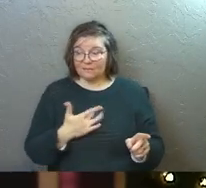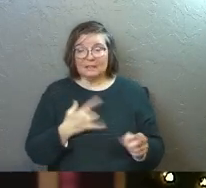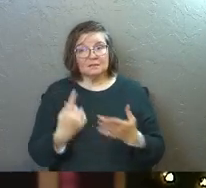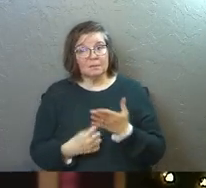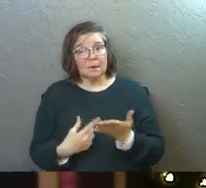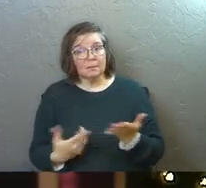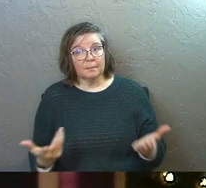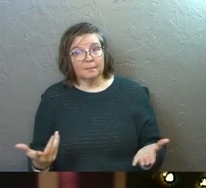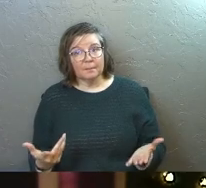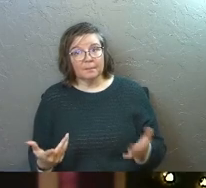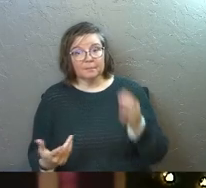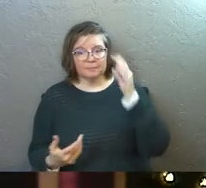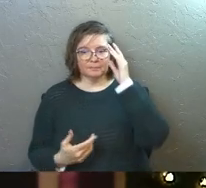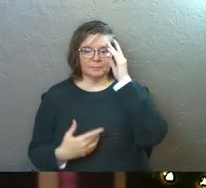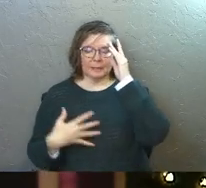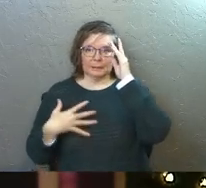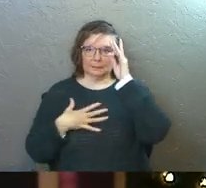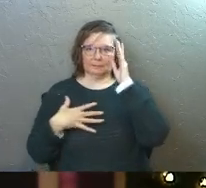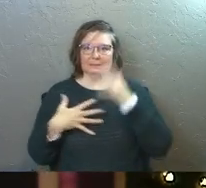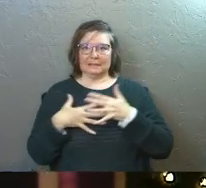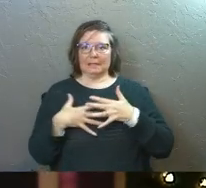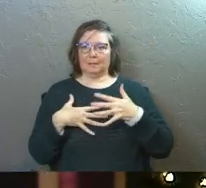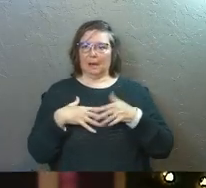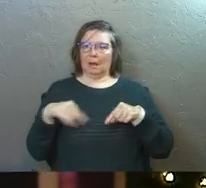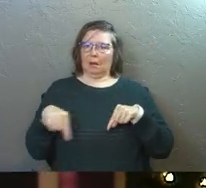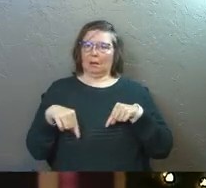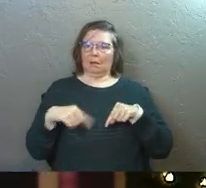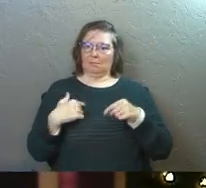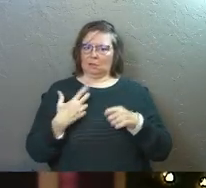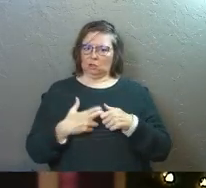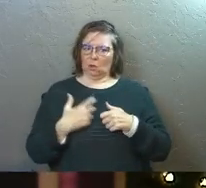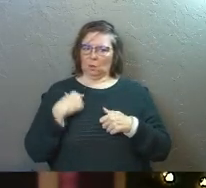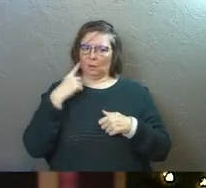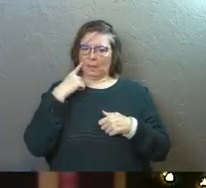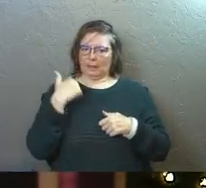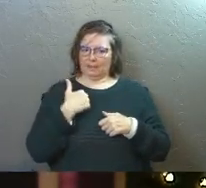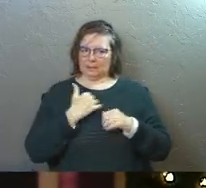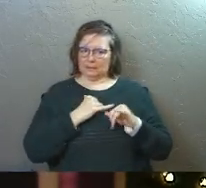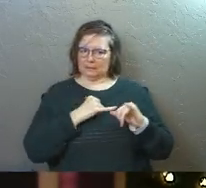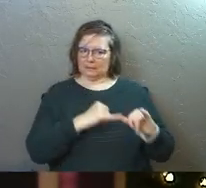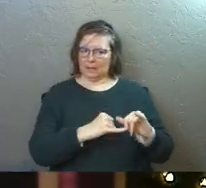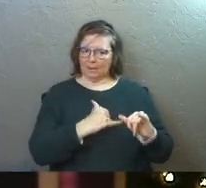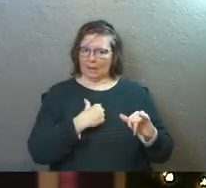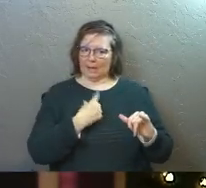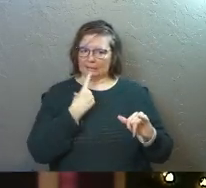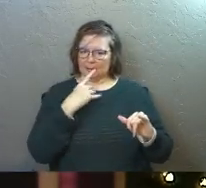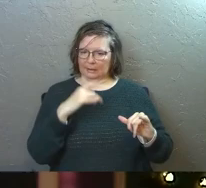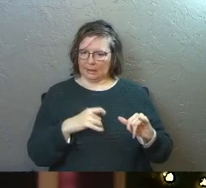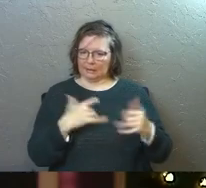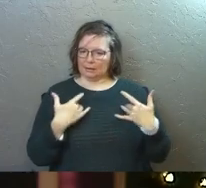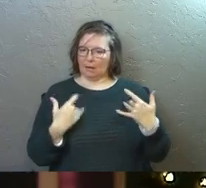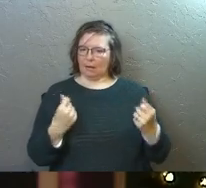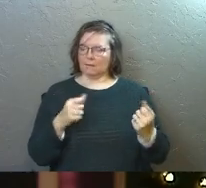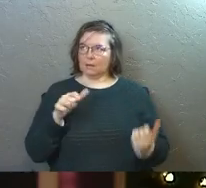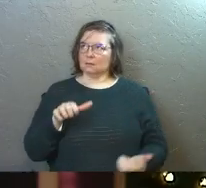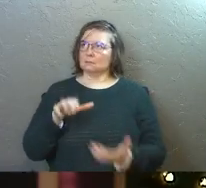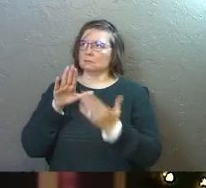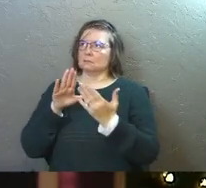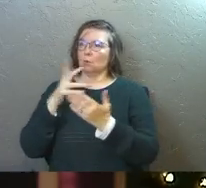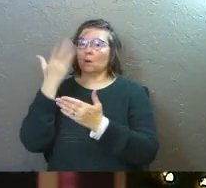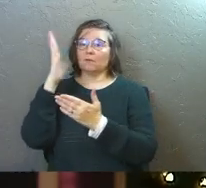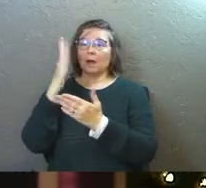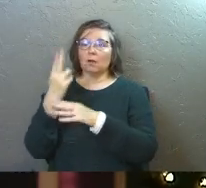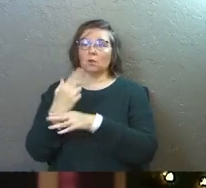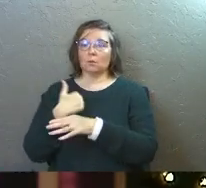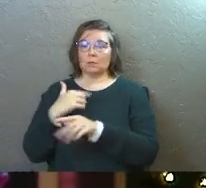feels sometimes. It's intimidating. It's hard to believe that I too could get to a day where I would say those words in confidence because of what God has